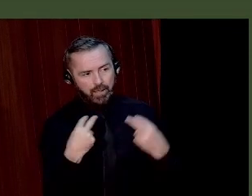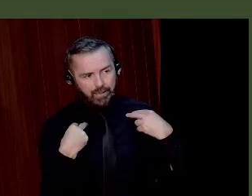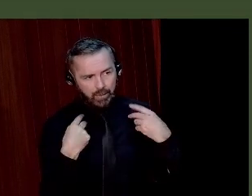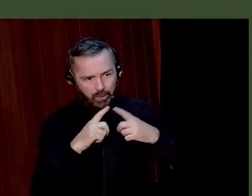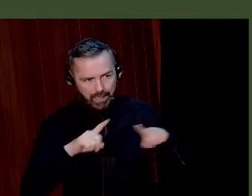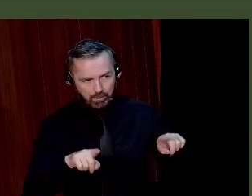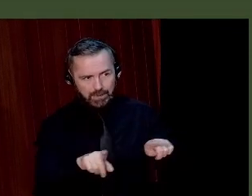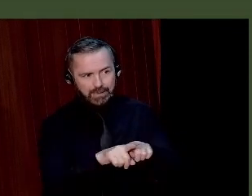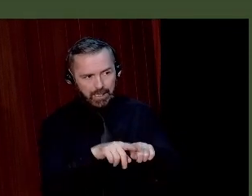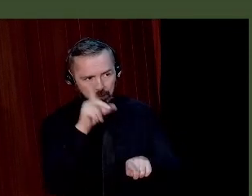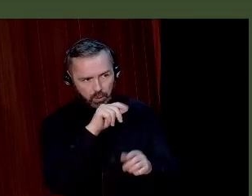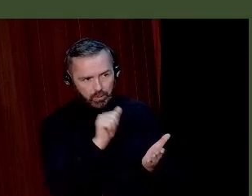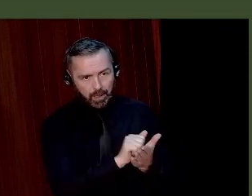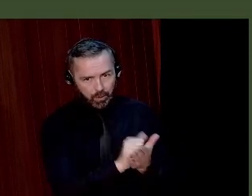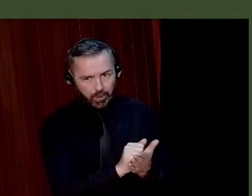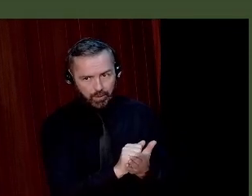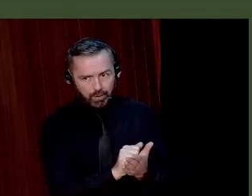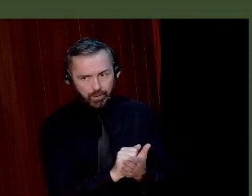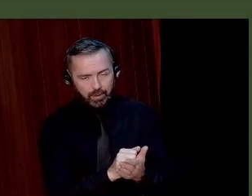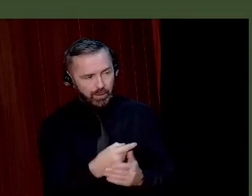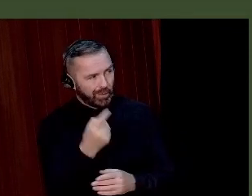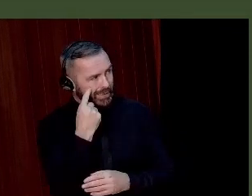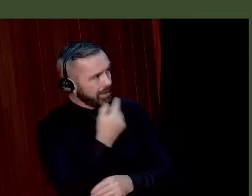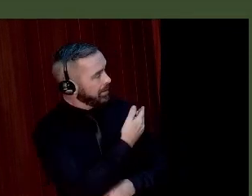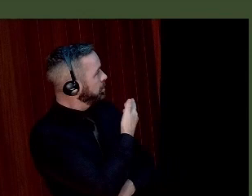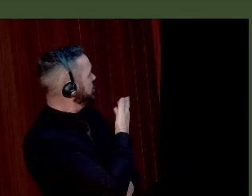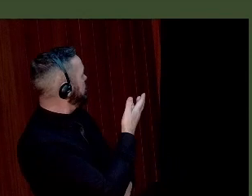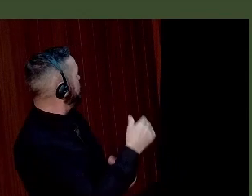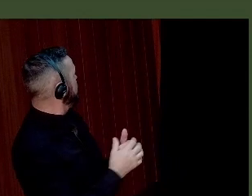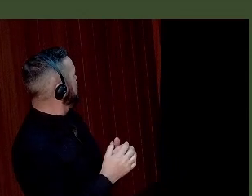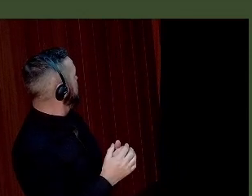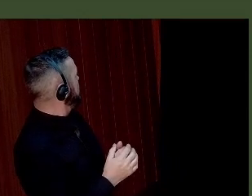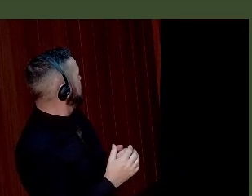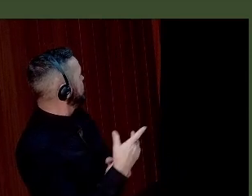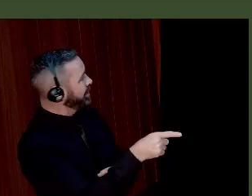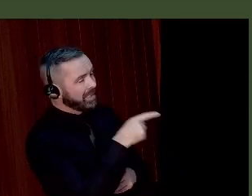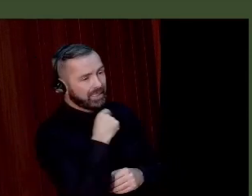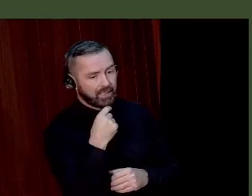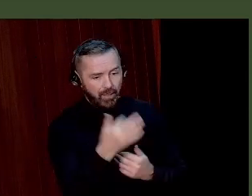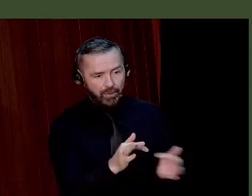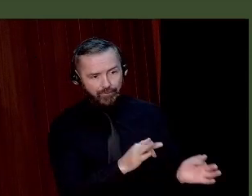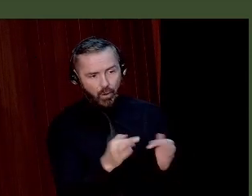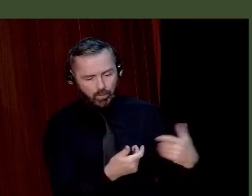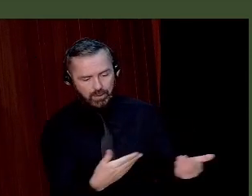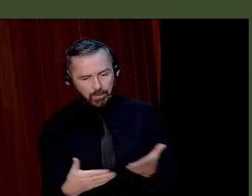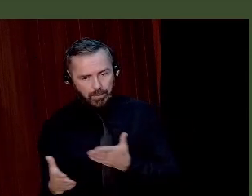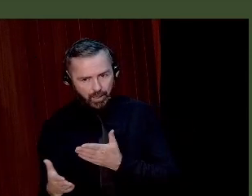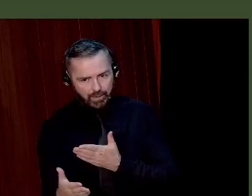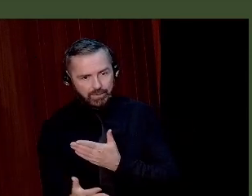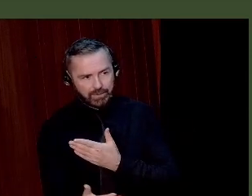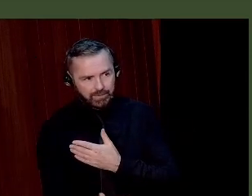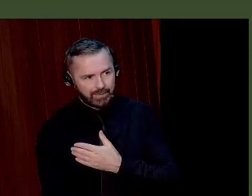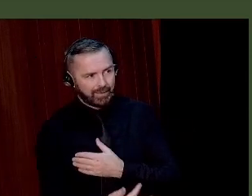same newspaper. And you will notice here that it says the following has been supplied as